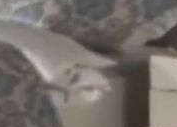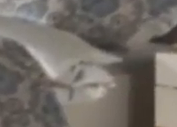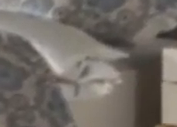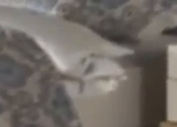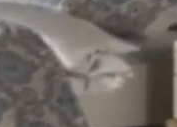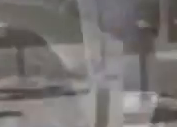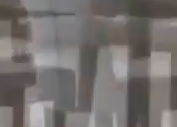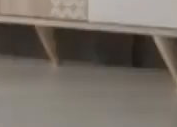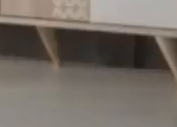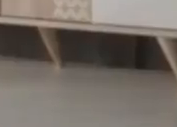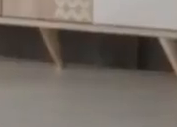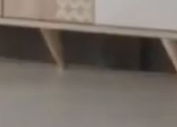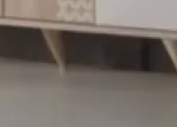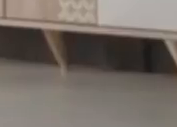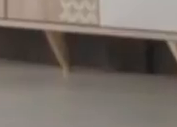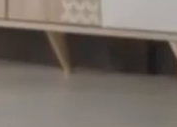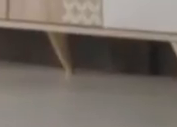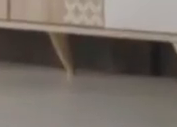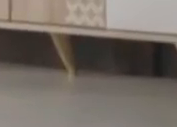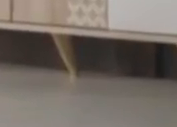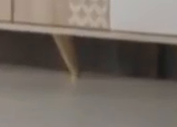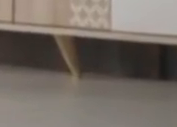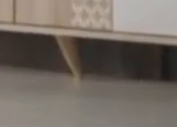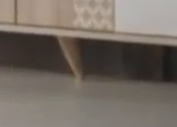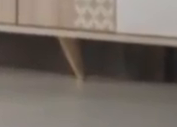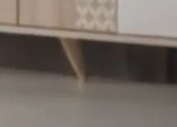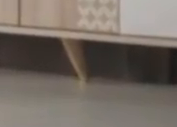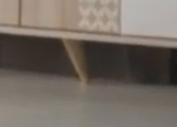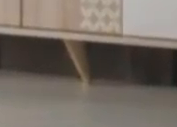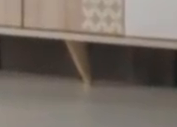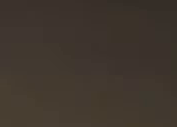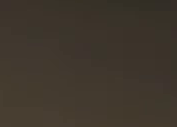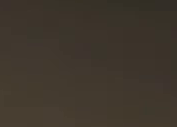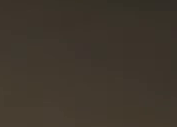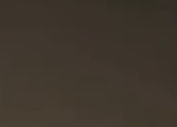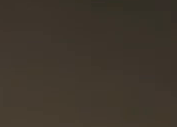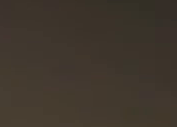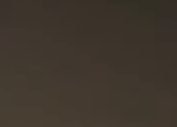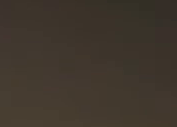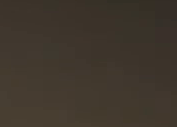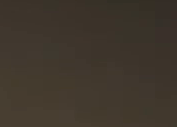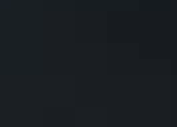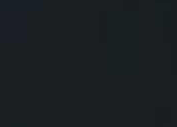our showroom at Panasar Center, Mombasa Road, opposite Airtel.